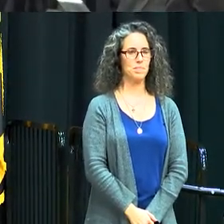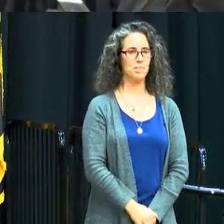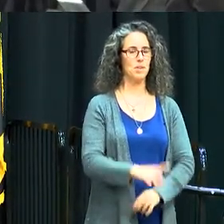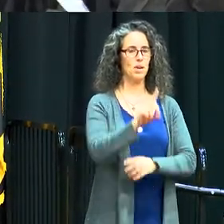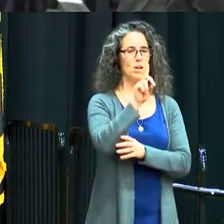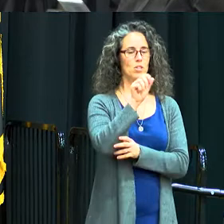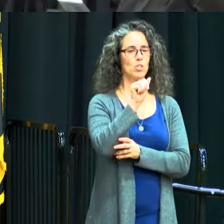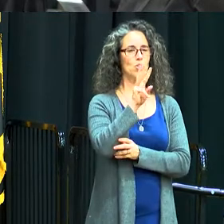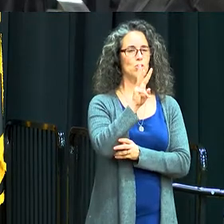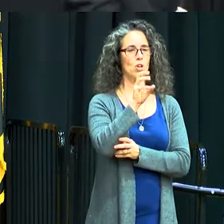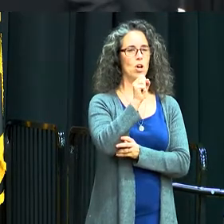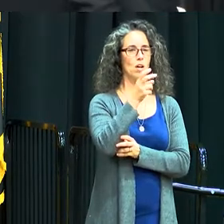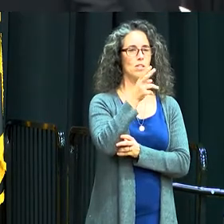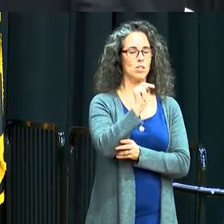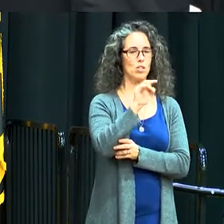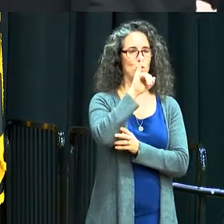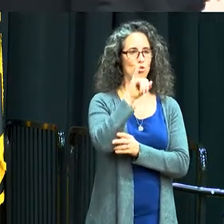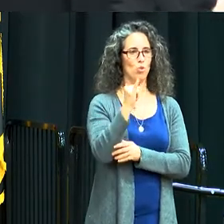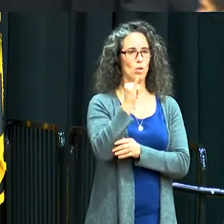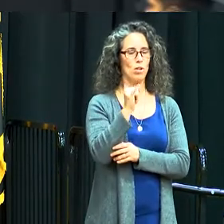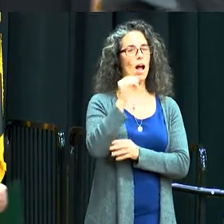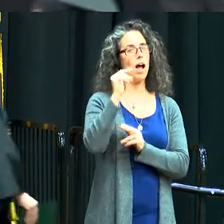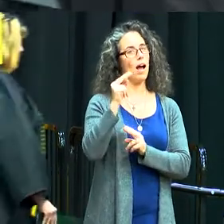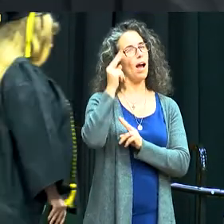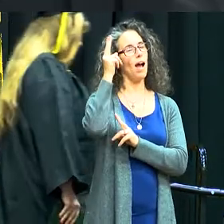Dawson Alexander Jewell, highest honors.